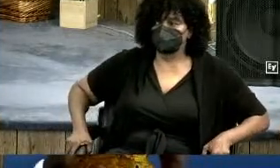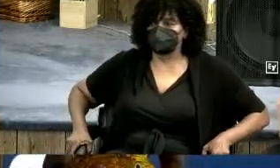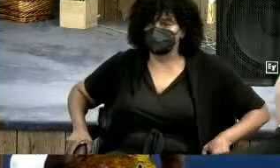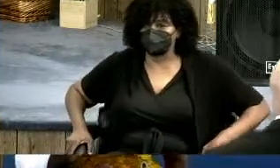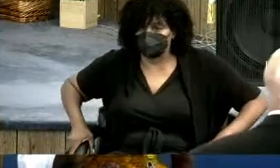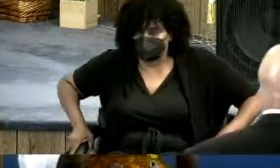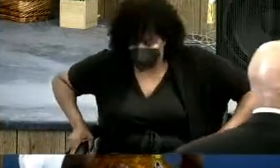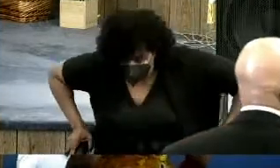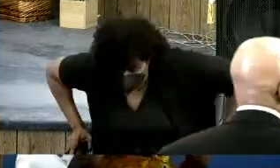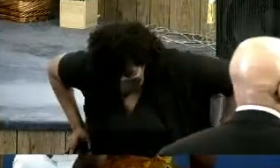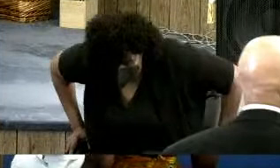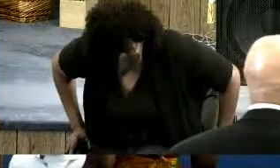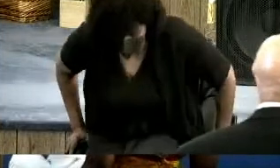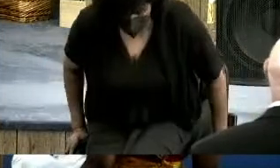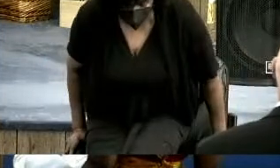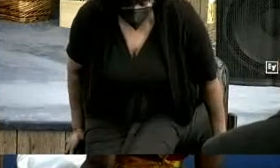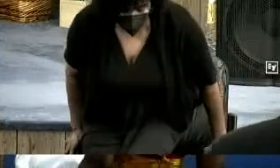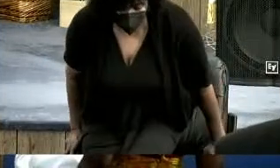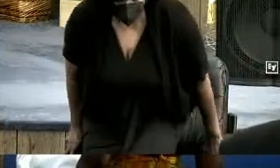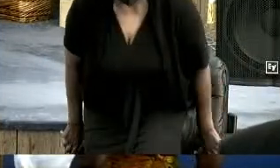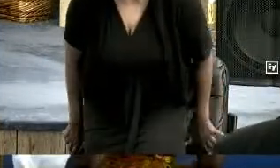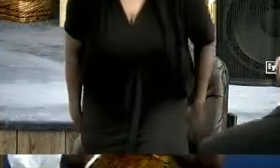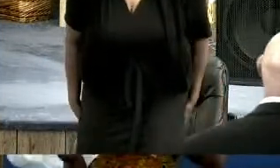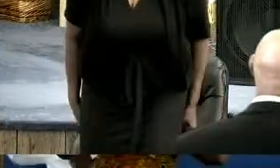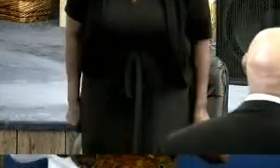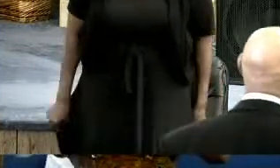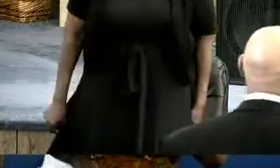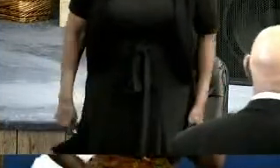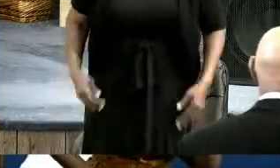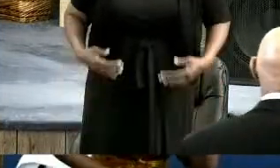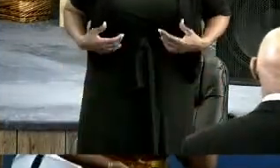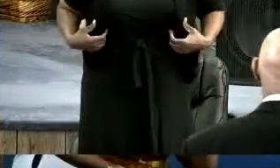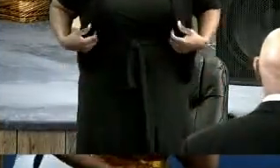We enter now into a time of special blessing.